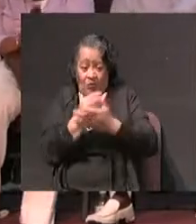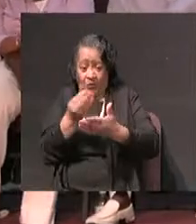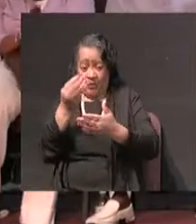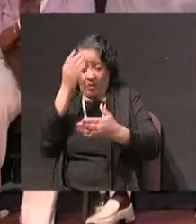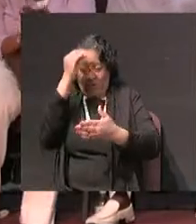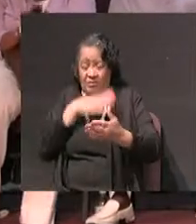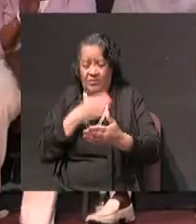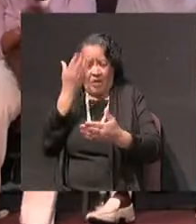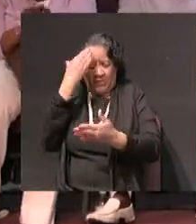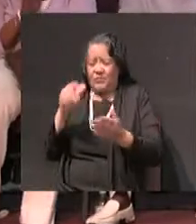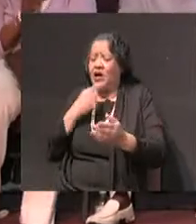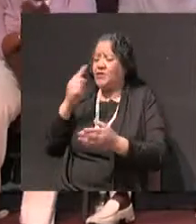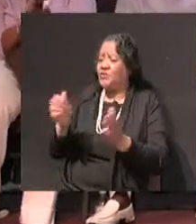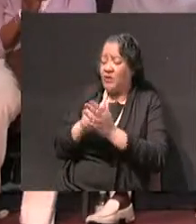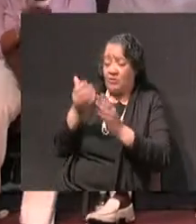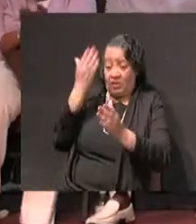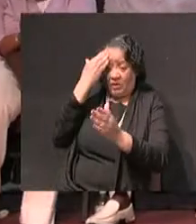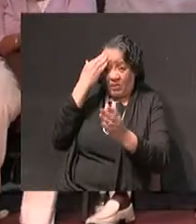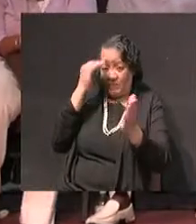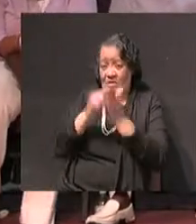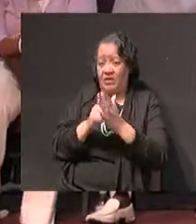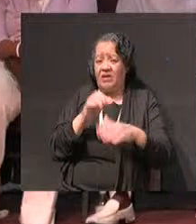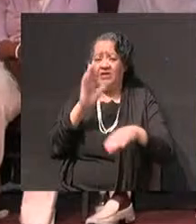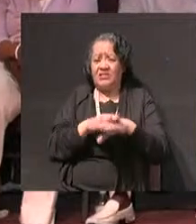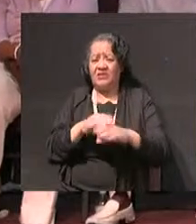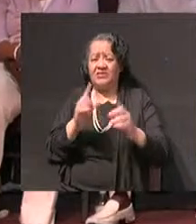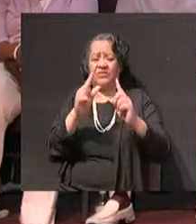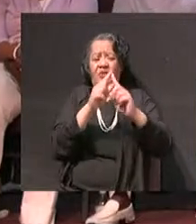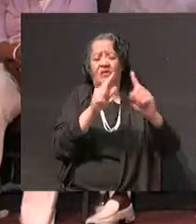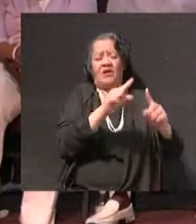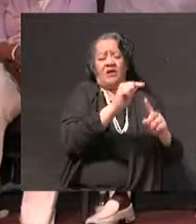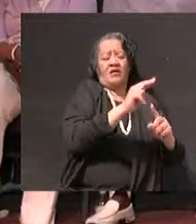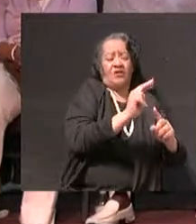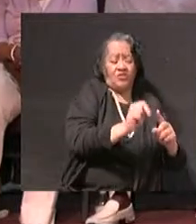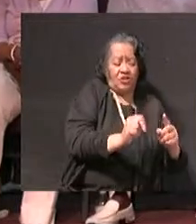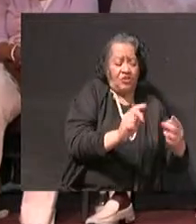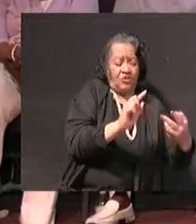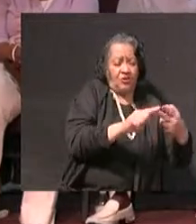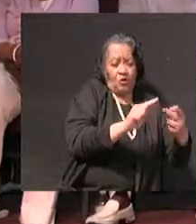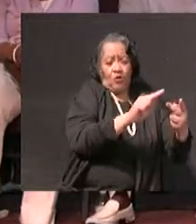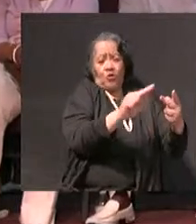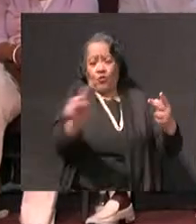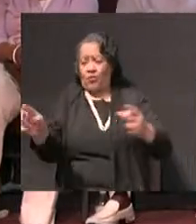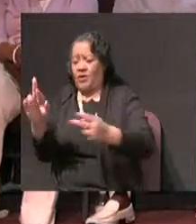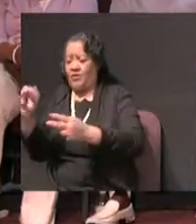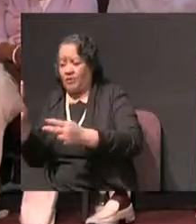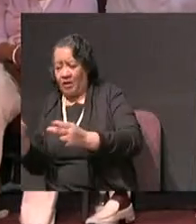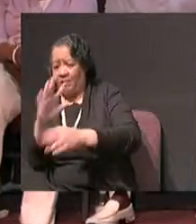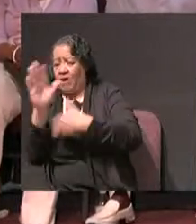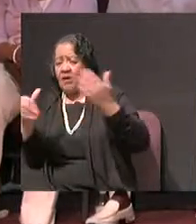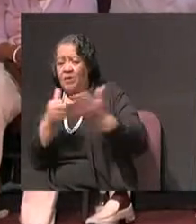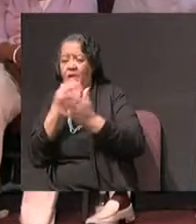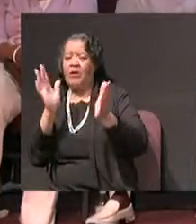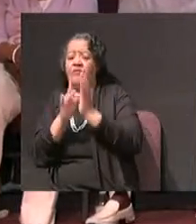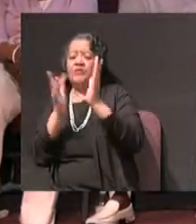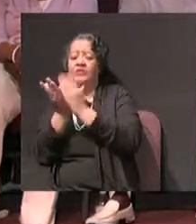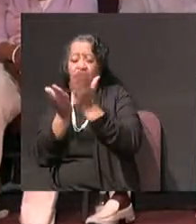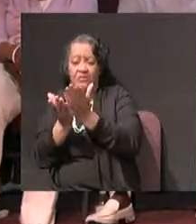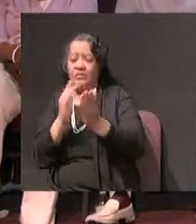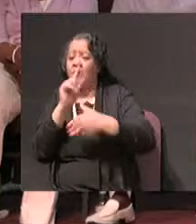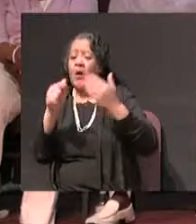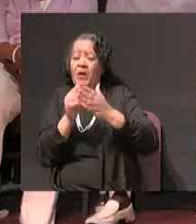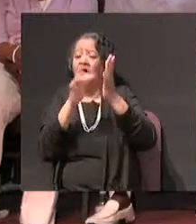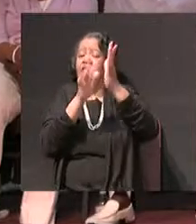know what he told him, but I do know that from Genesis to Revelation, everything in the Bible is about